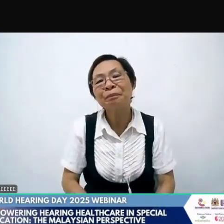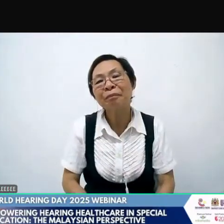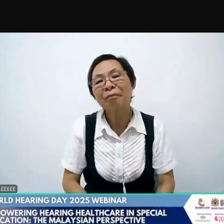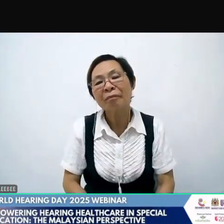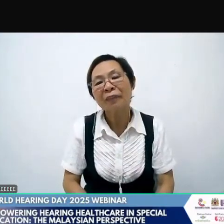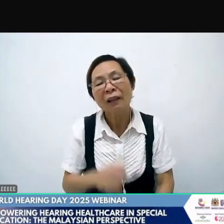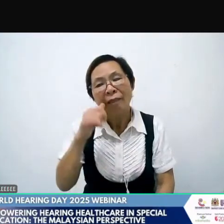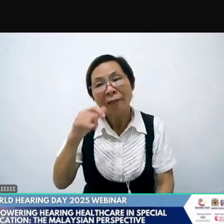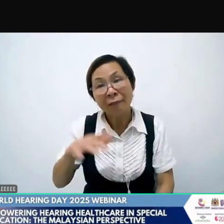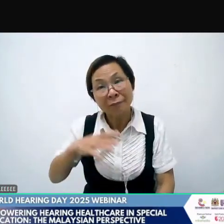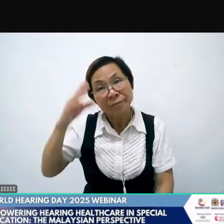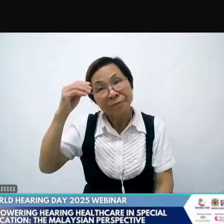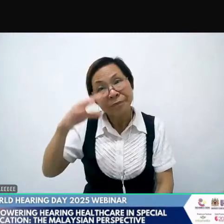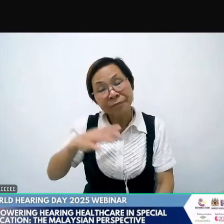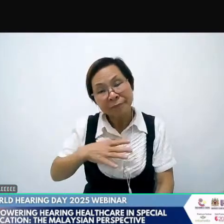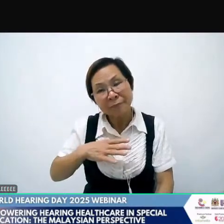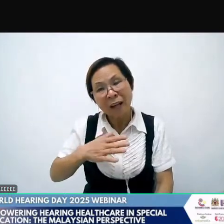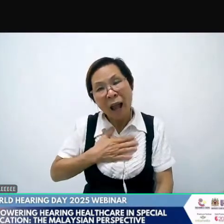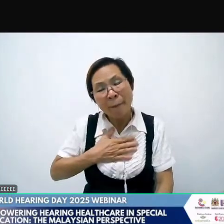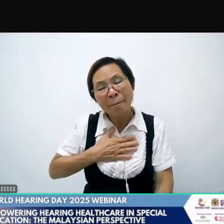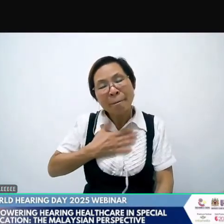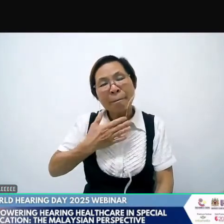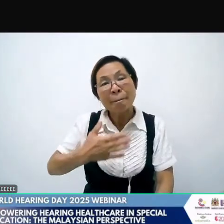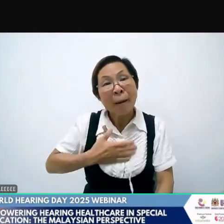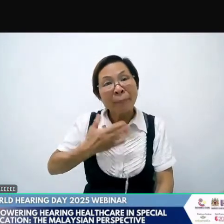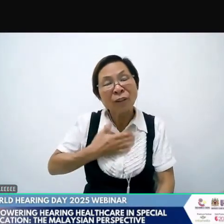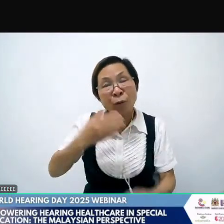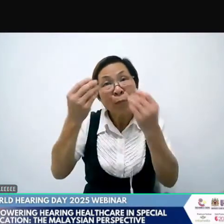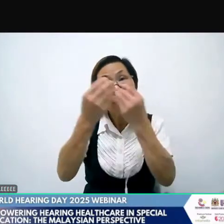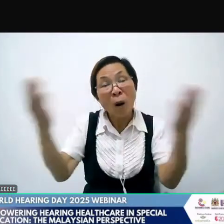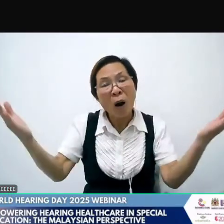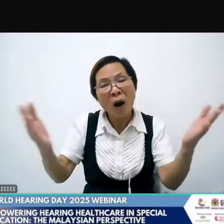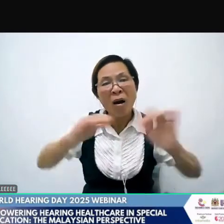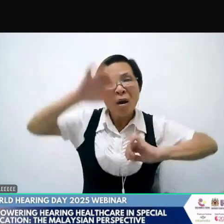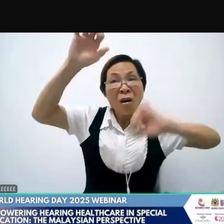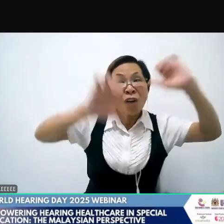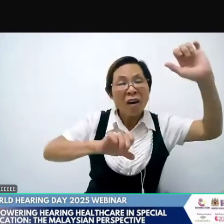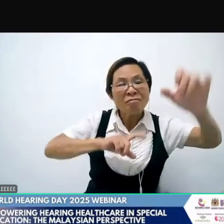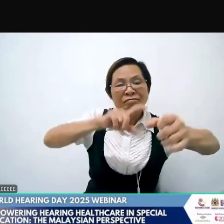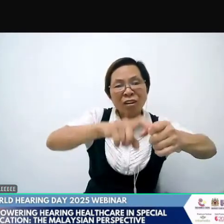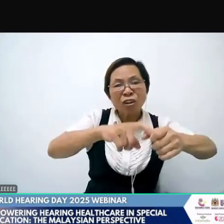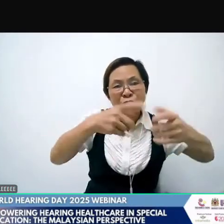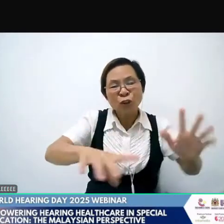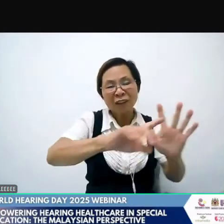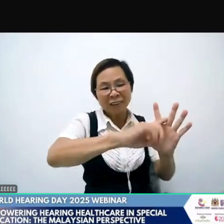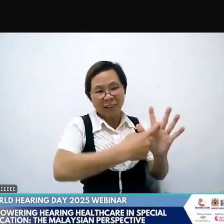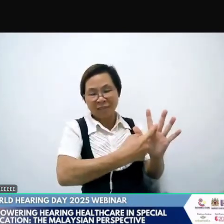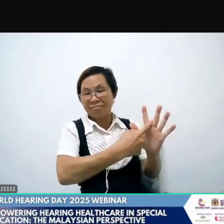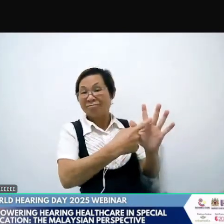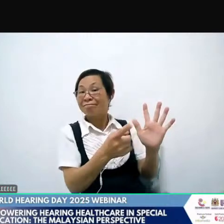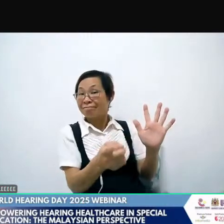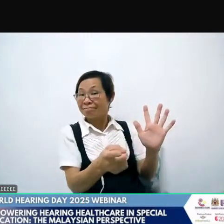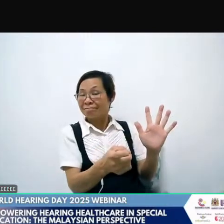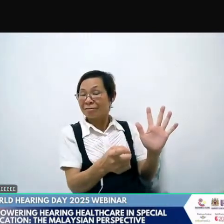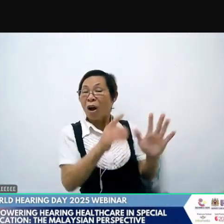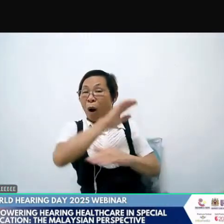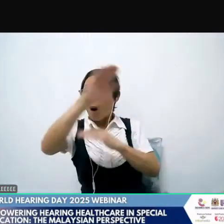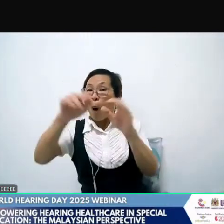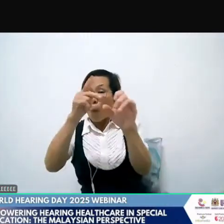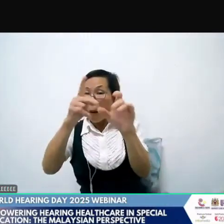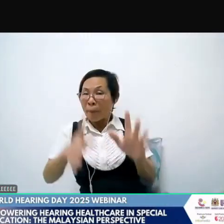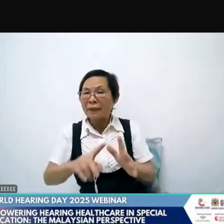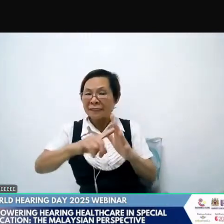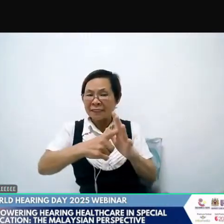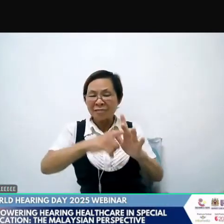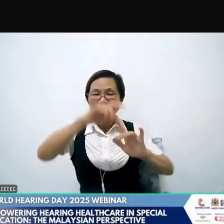Ladies and gentlemen, I'm pleased to inform you that the evaluation link has been activated. Our participants can start